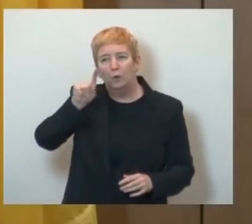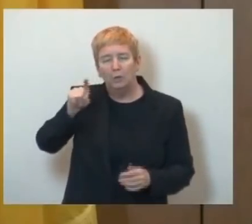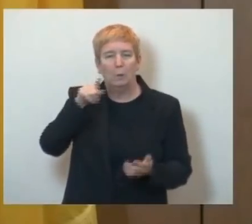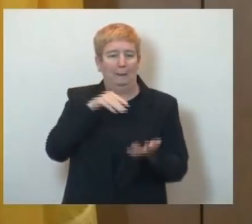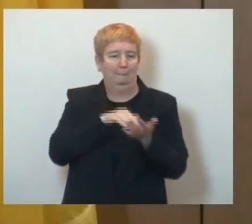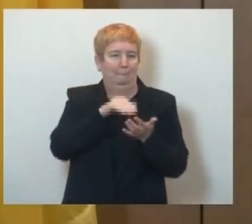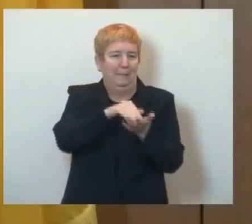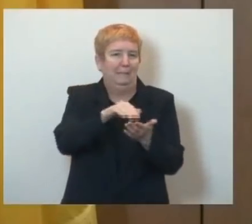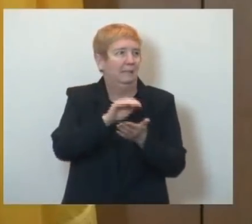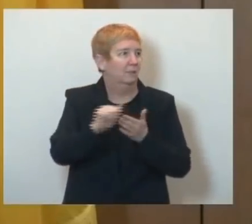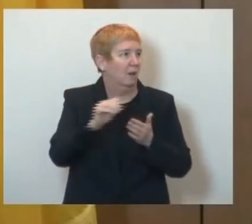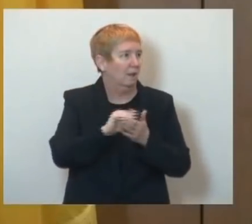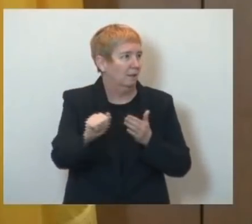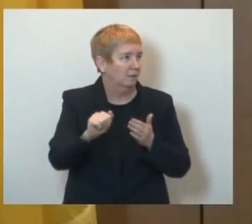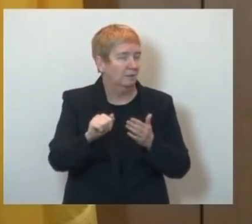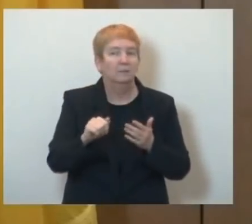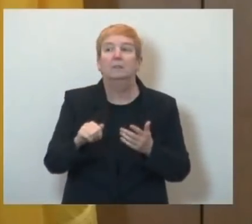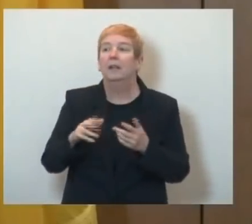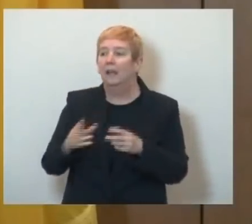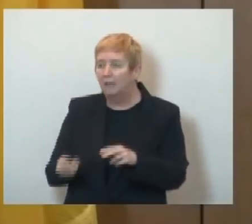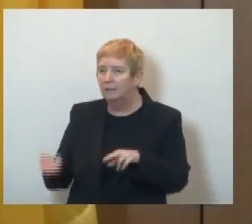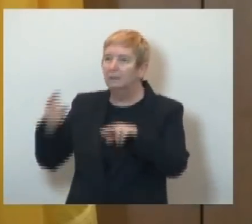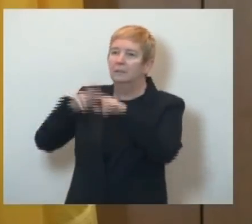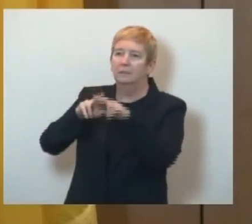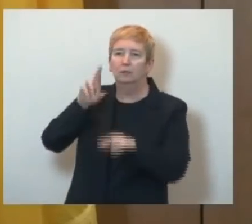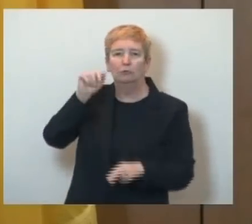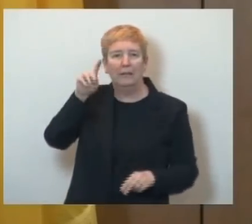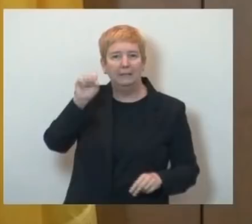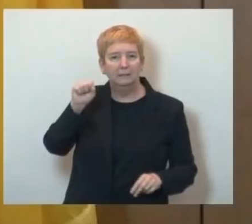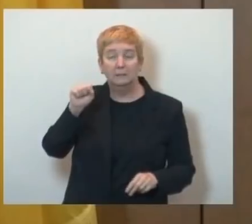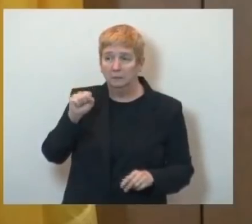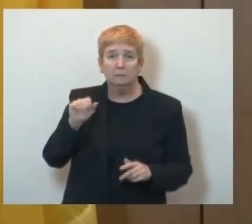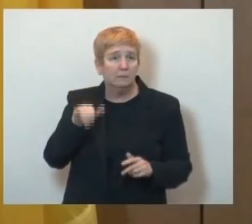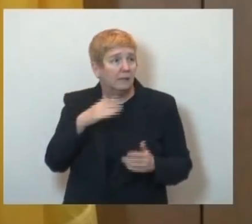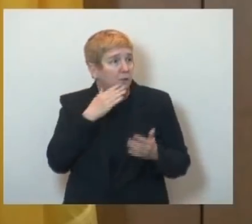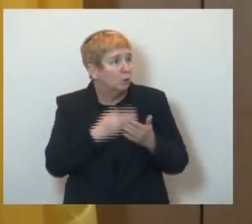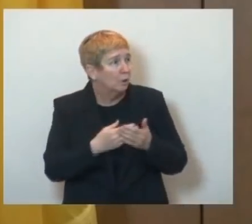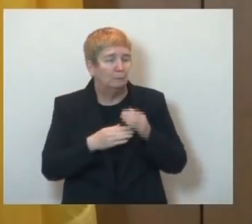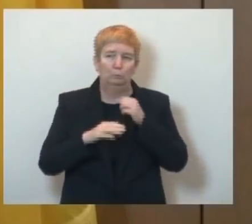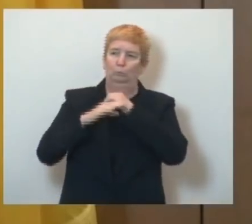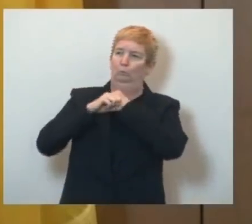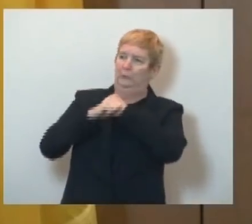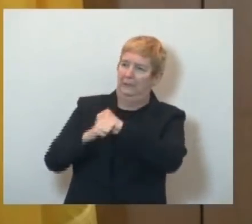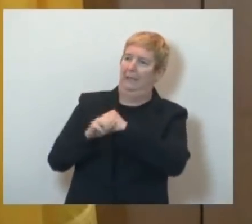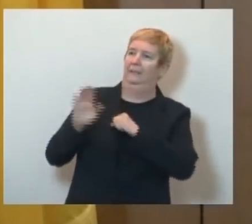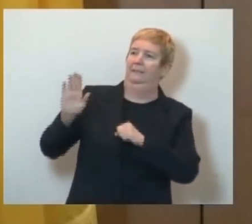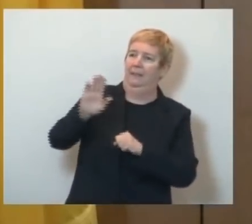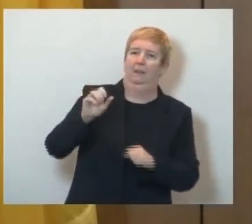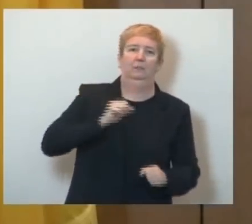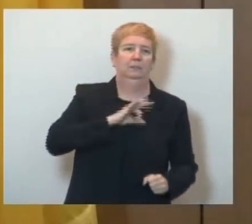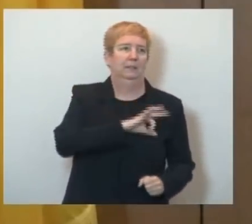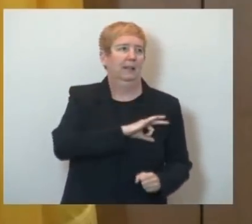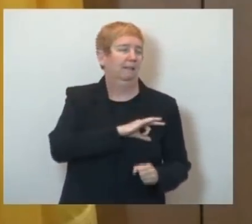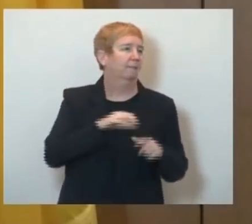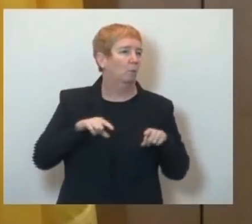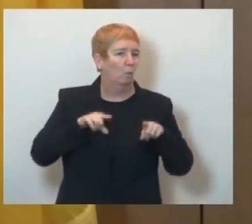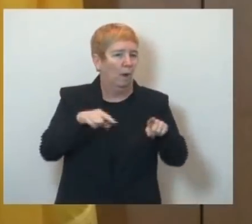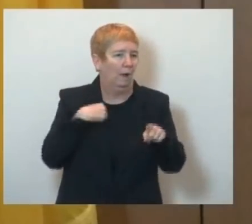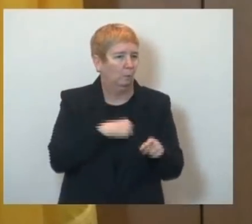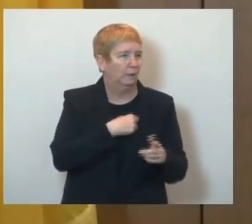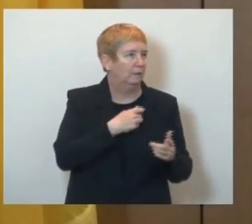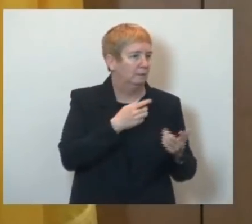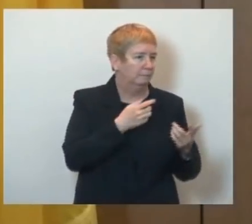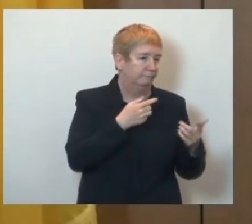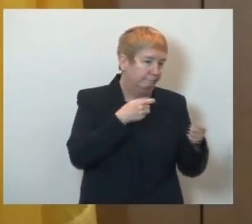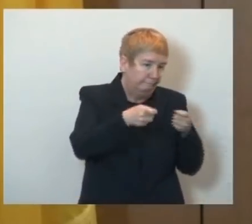million and have increased rates, and they should, to protect their workers as we deal with COVID-19.